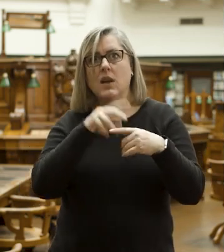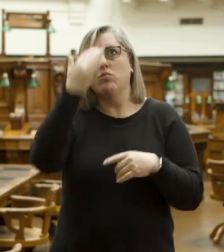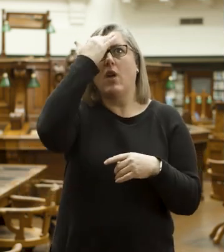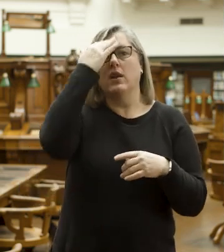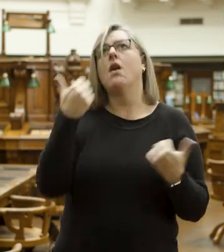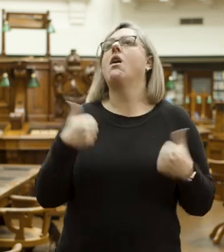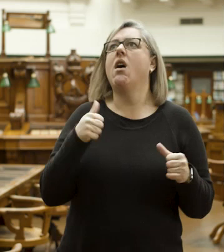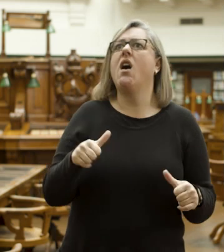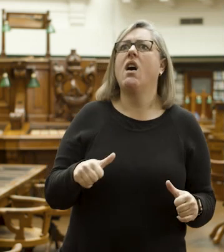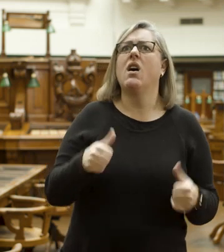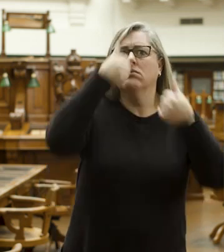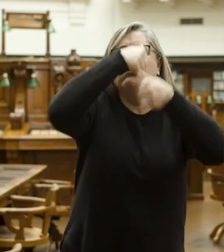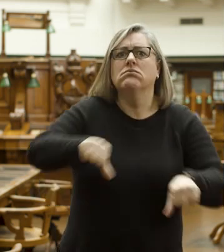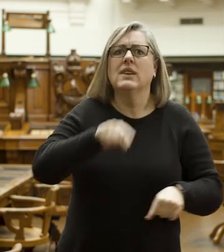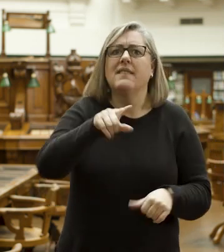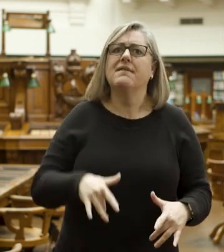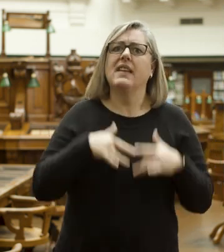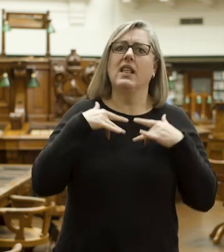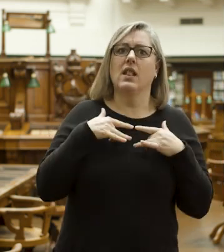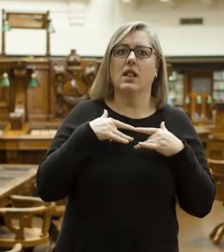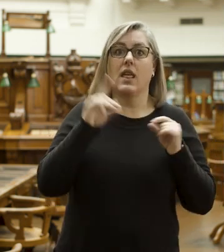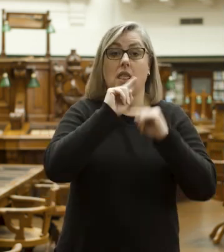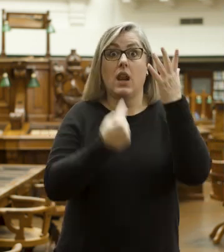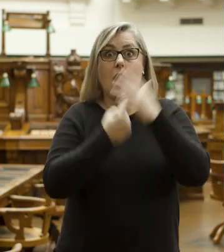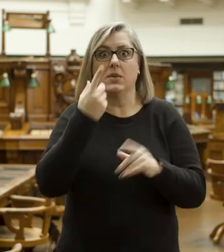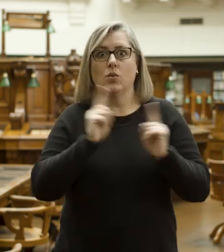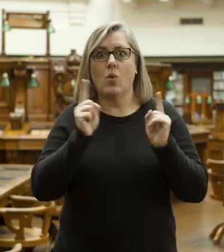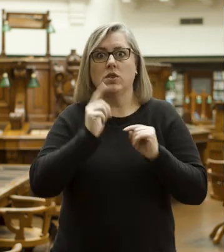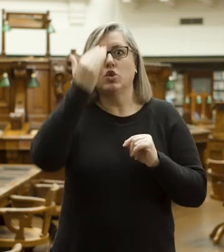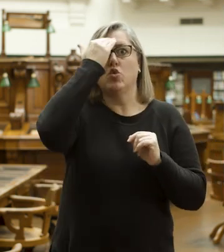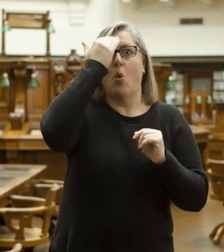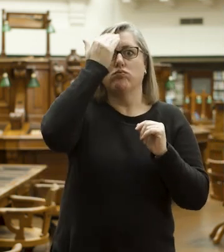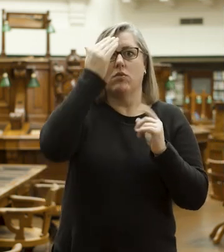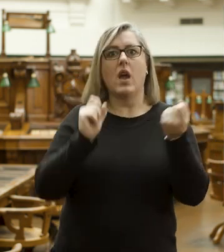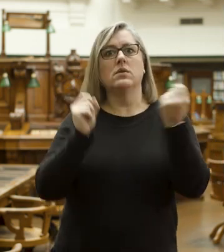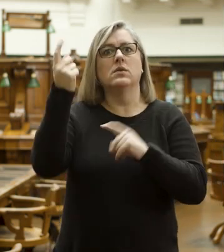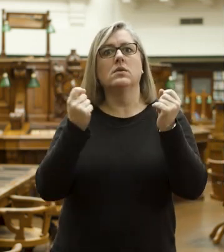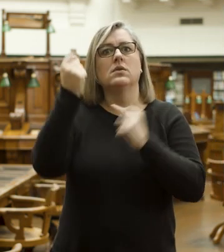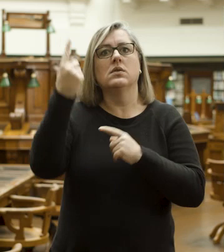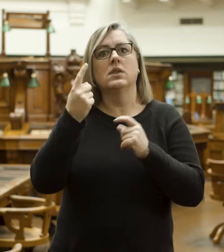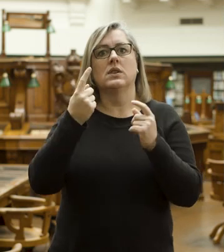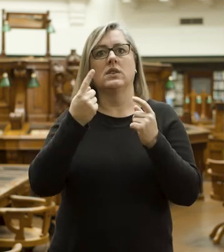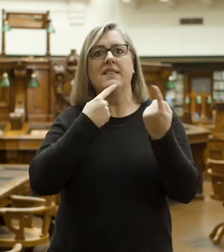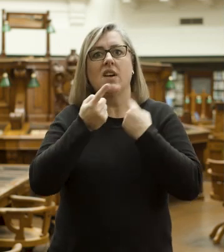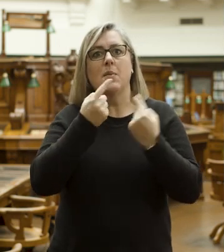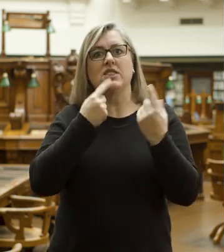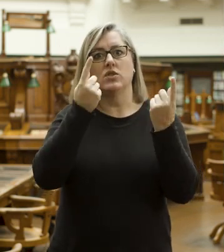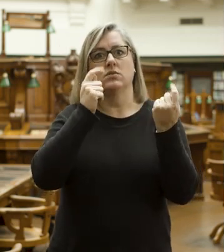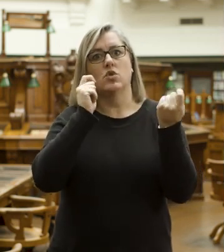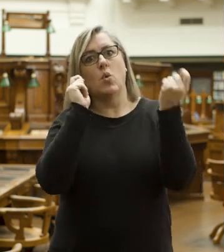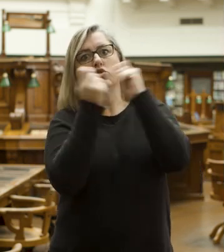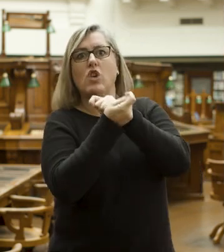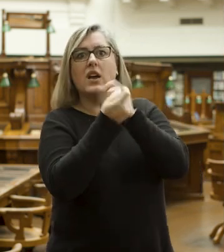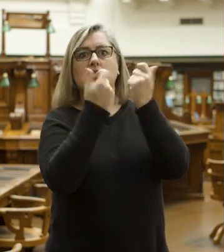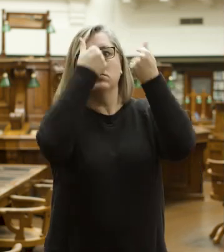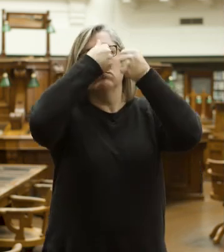I know what that feels like. And then your brain filters out the information. It adapts. So in this